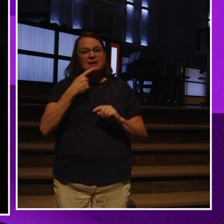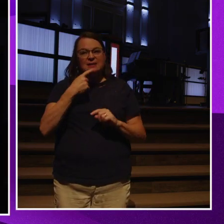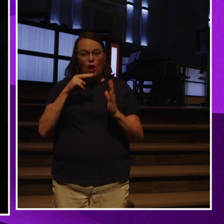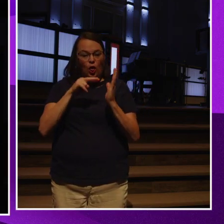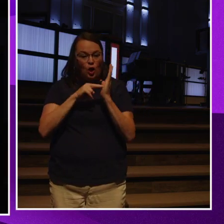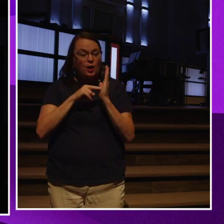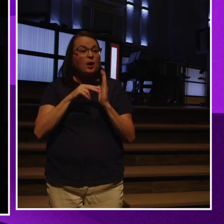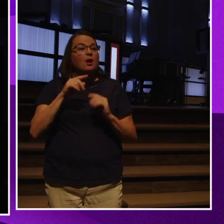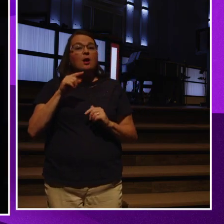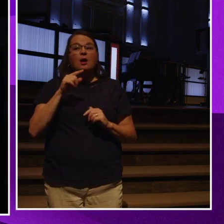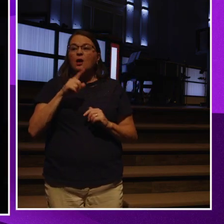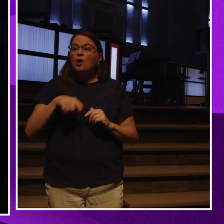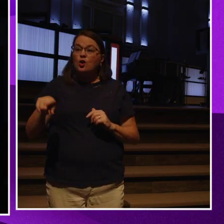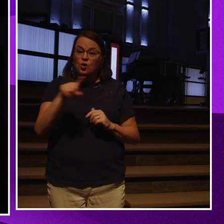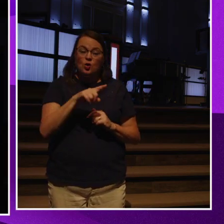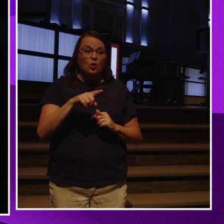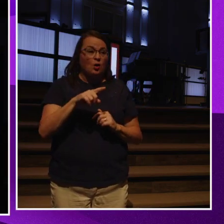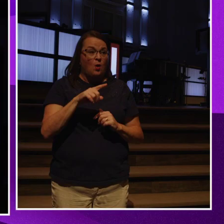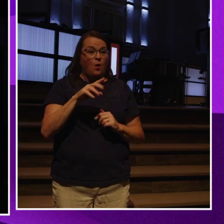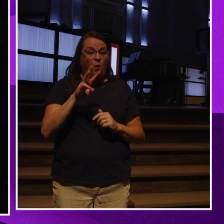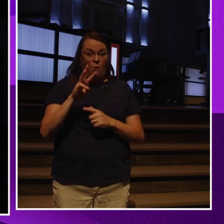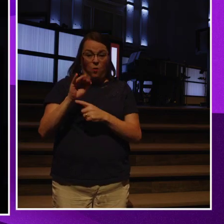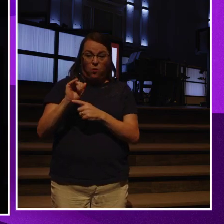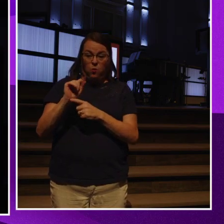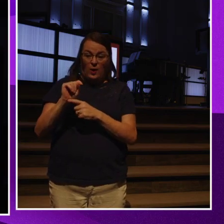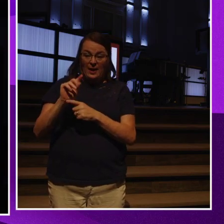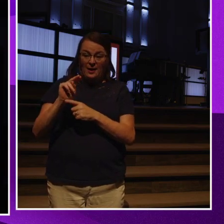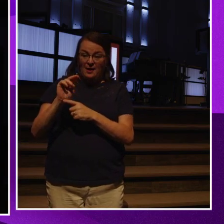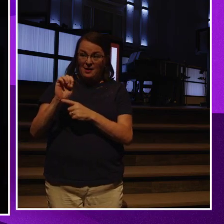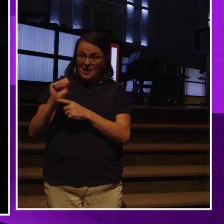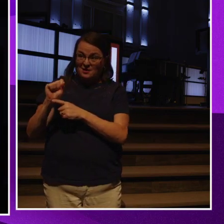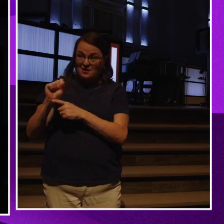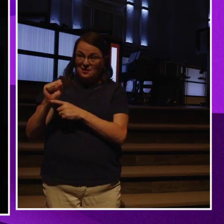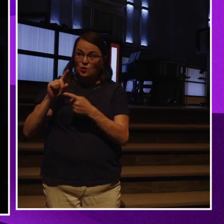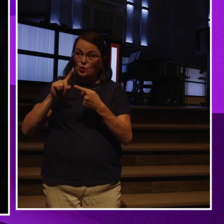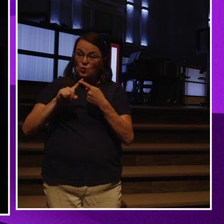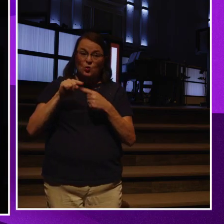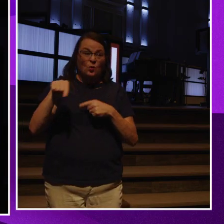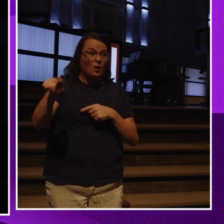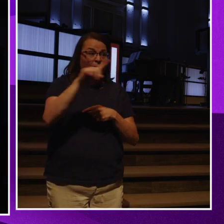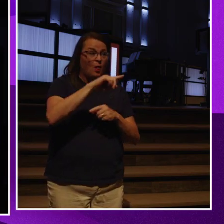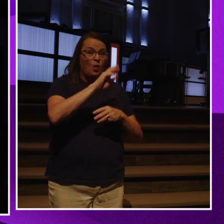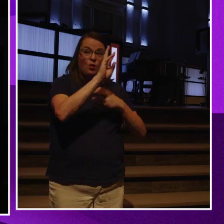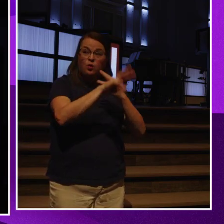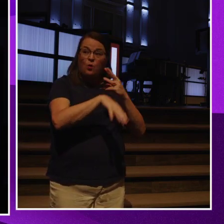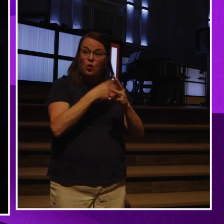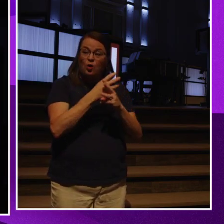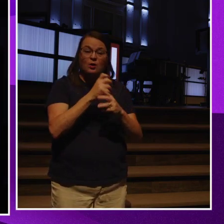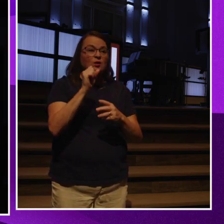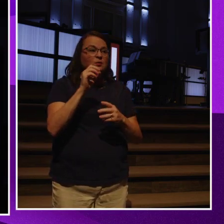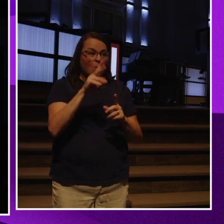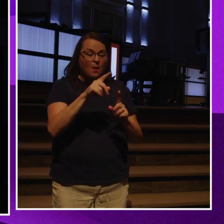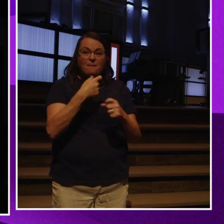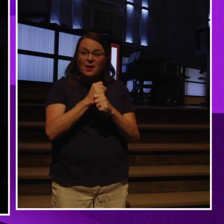you're my witness. You're going to be a witness to the world. So everything you do